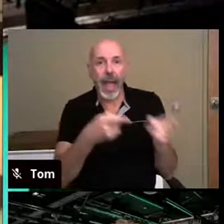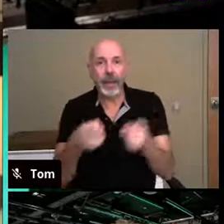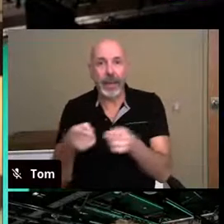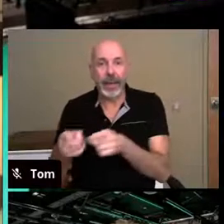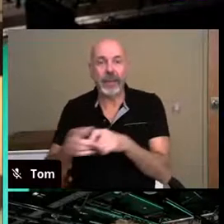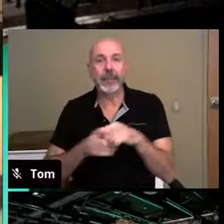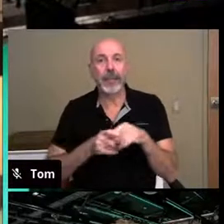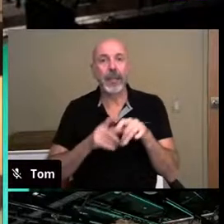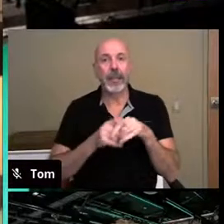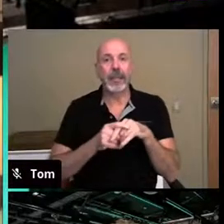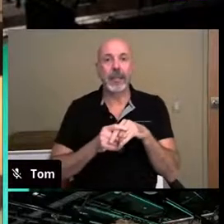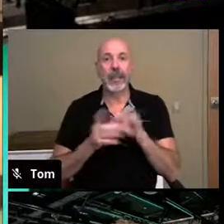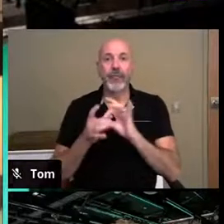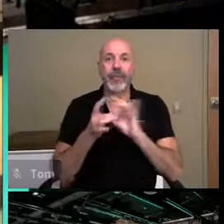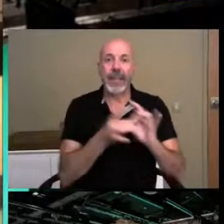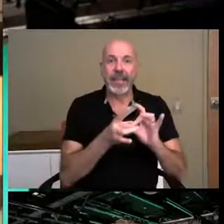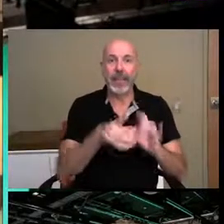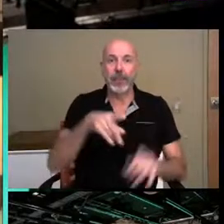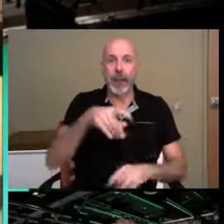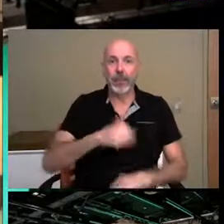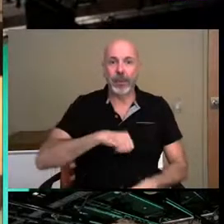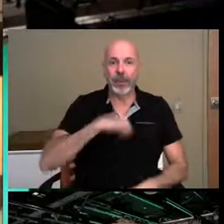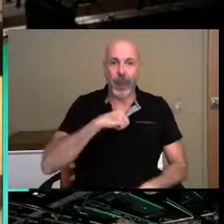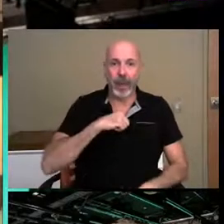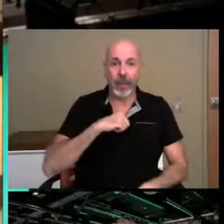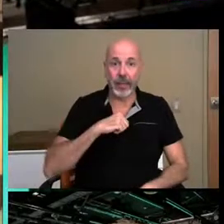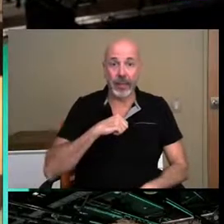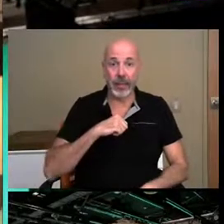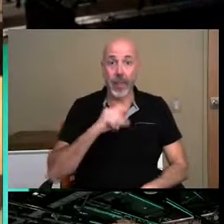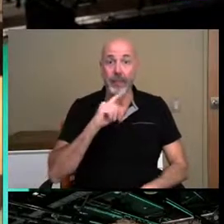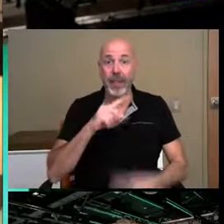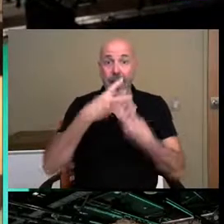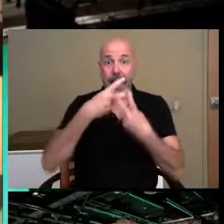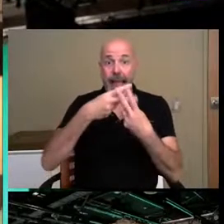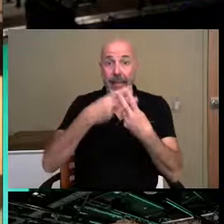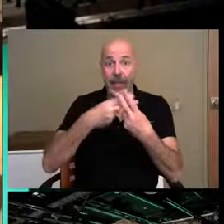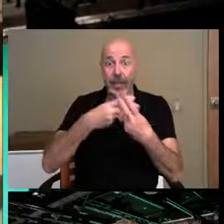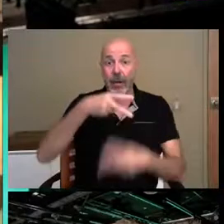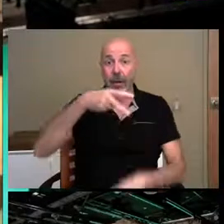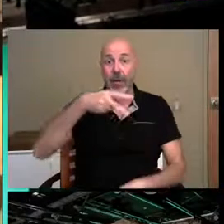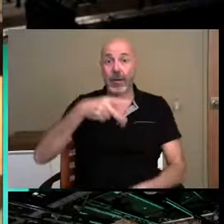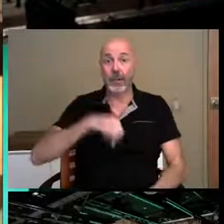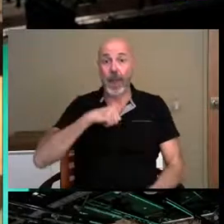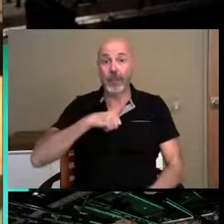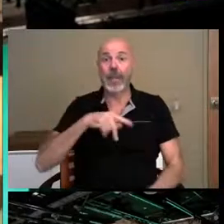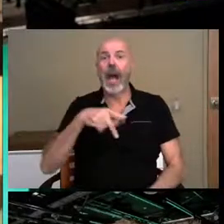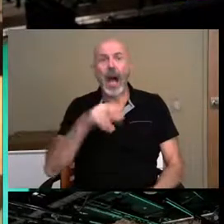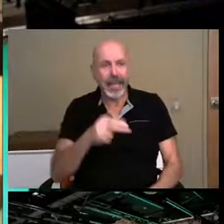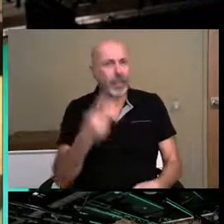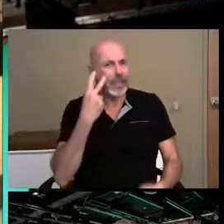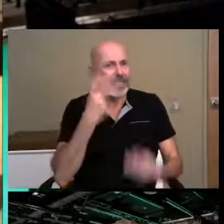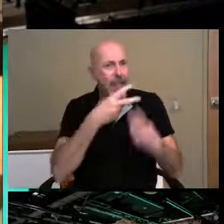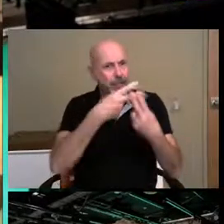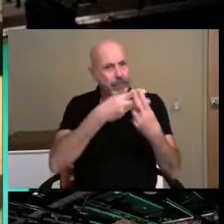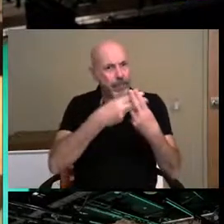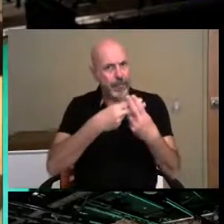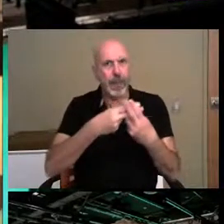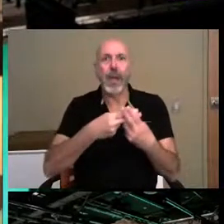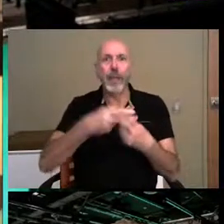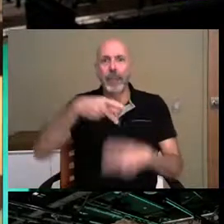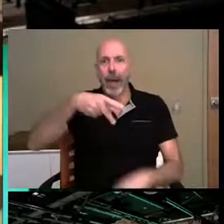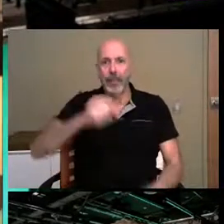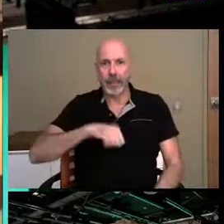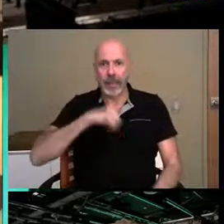too, that are associated with Palm Springs Pride. And a quick hashtag of Palm Springs Pride will bring up lots, including Mr. Turk